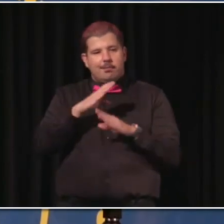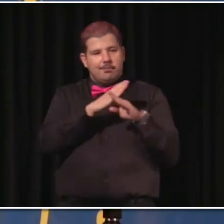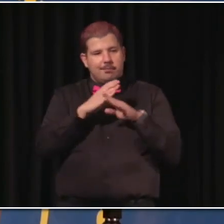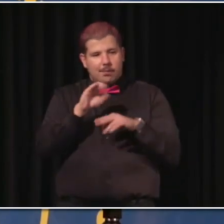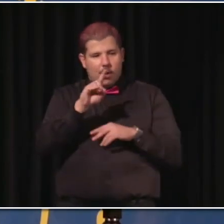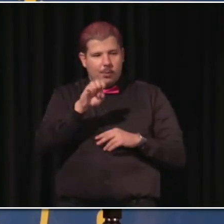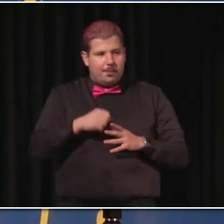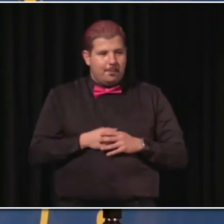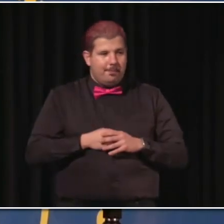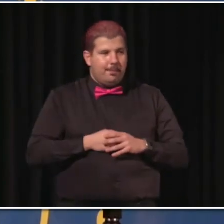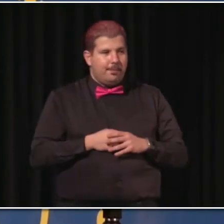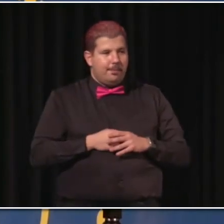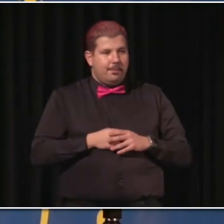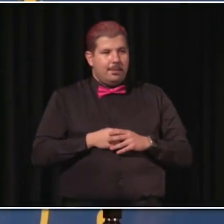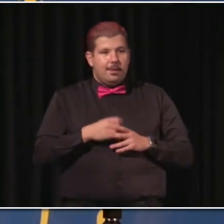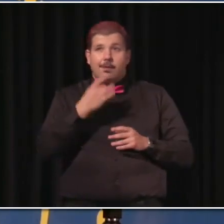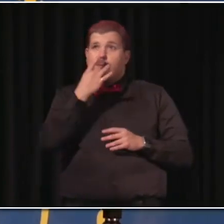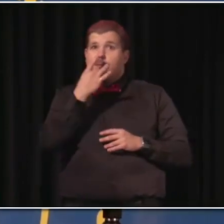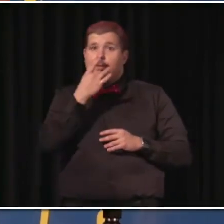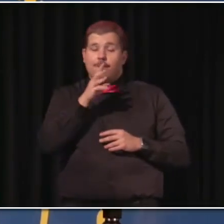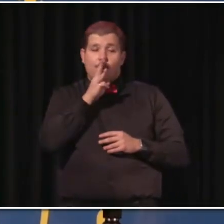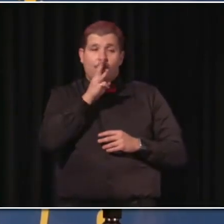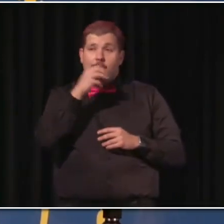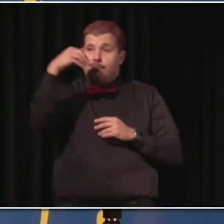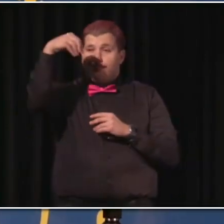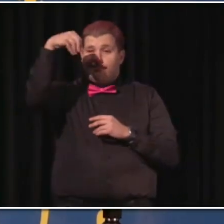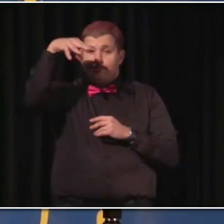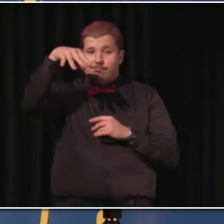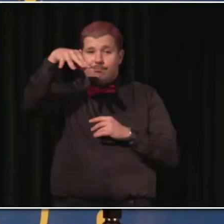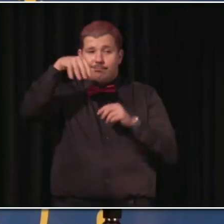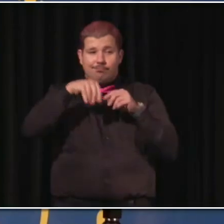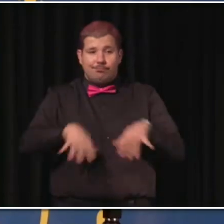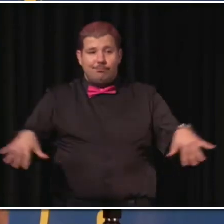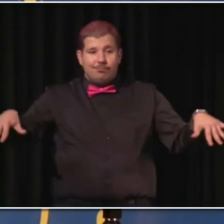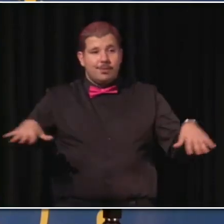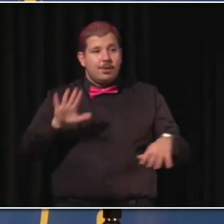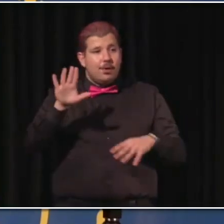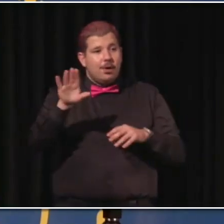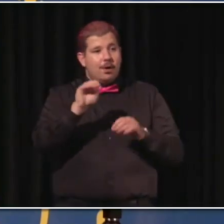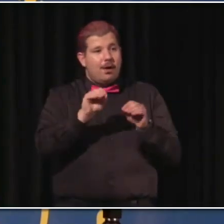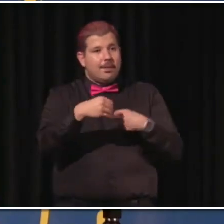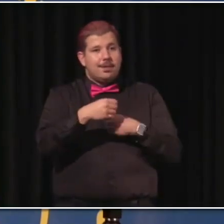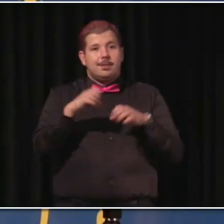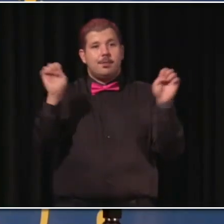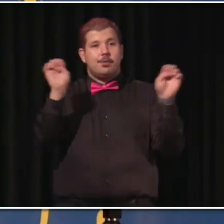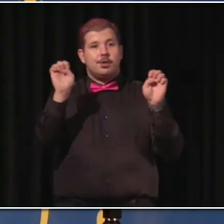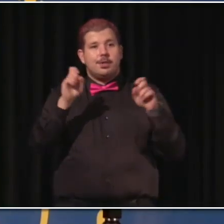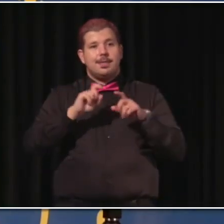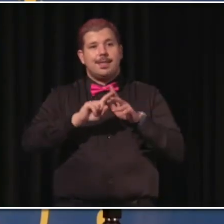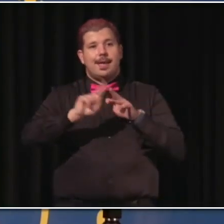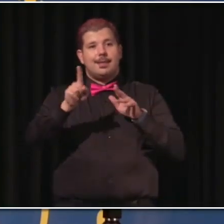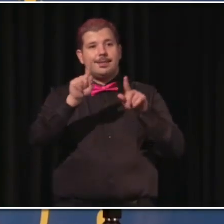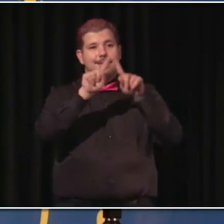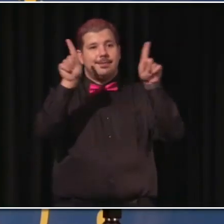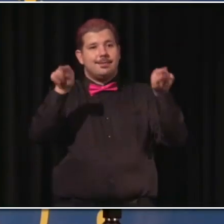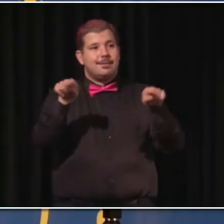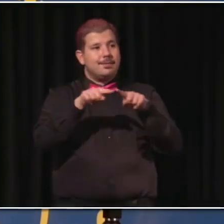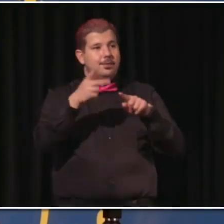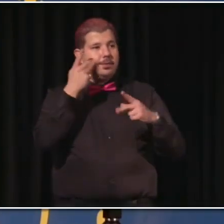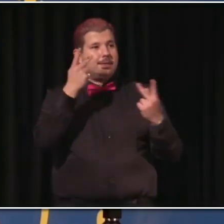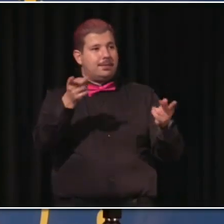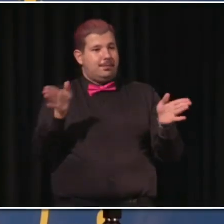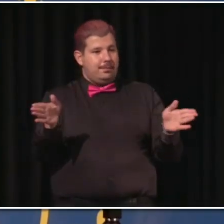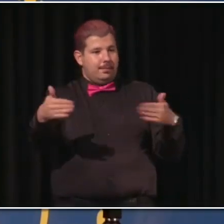The sprinklers in your office, the emergency exits you see in this room, did